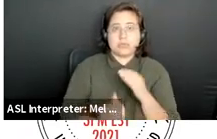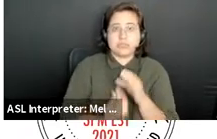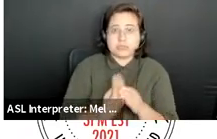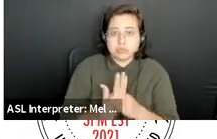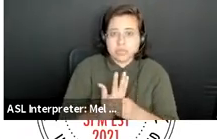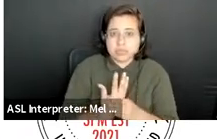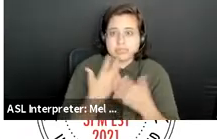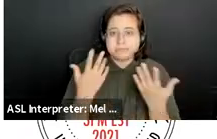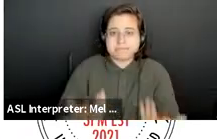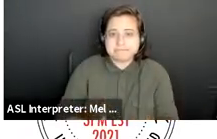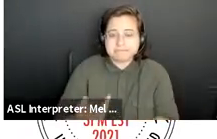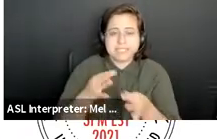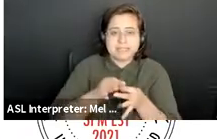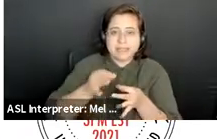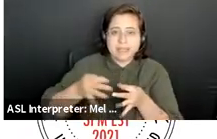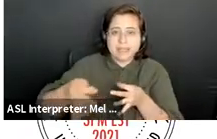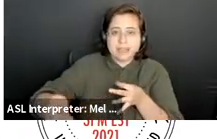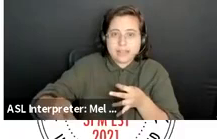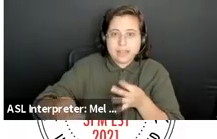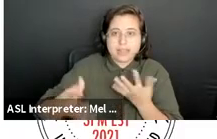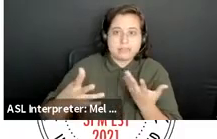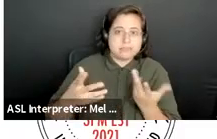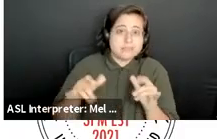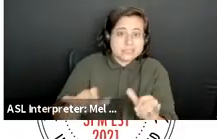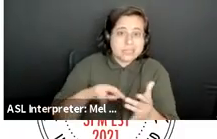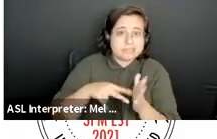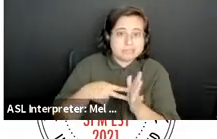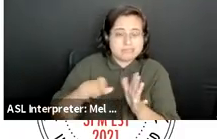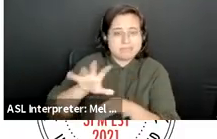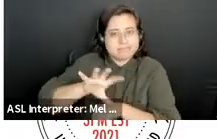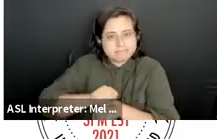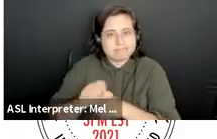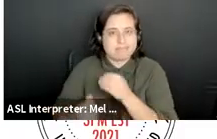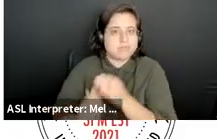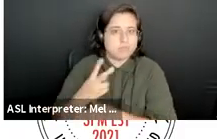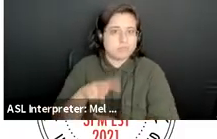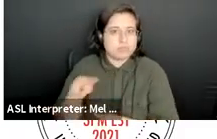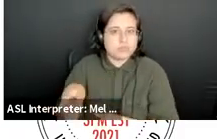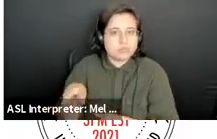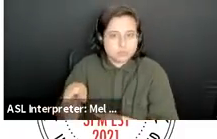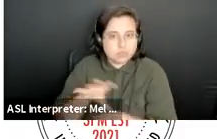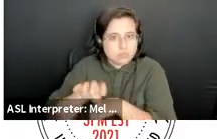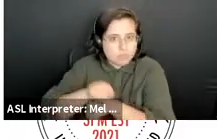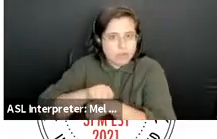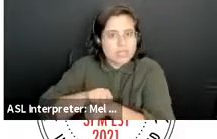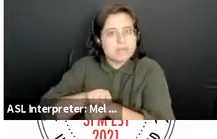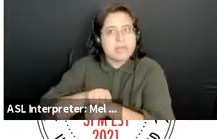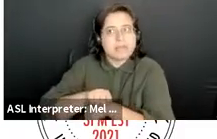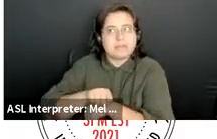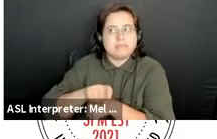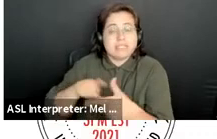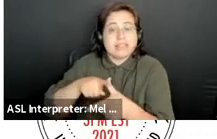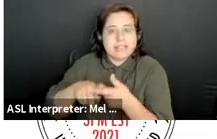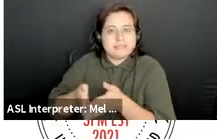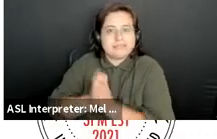doesn't improve, the artist will need to book that spring 22 appointment and then ask the consulate to grant her an earlier